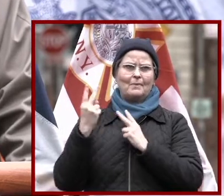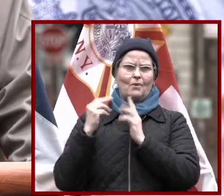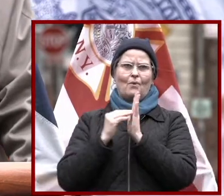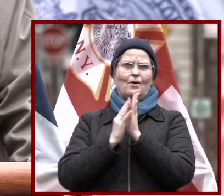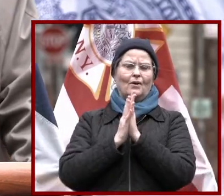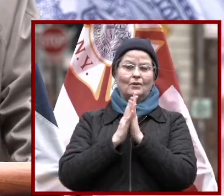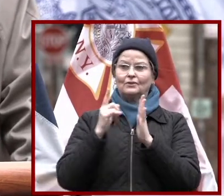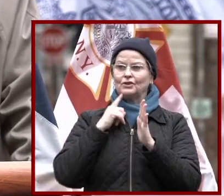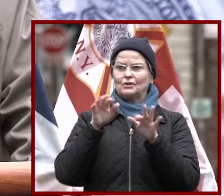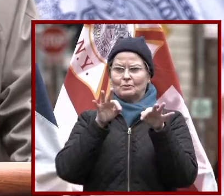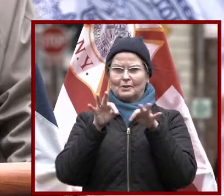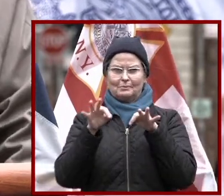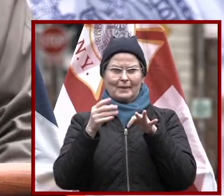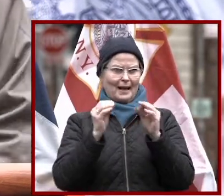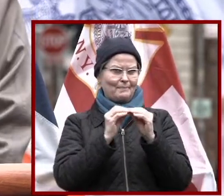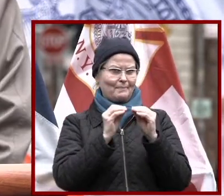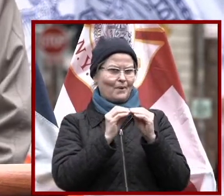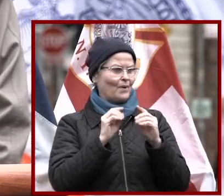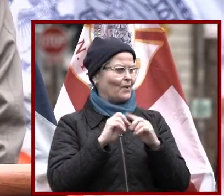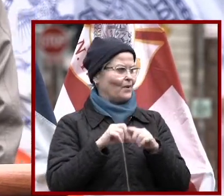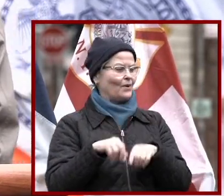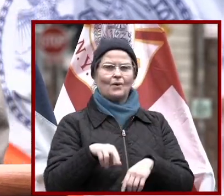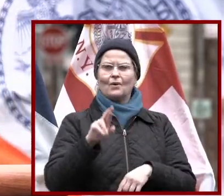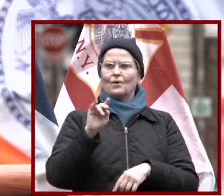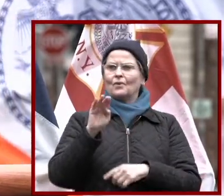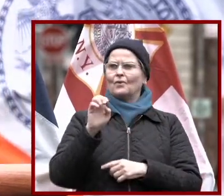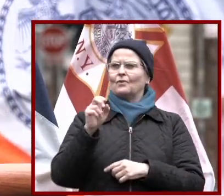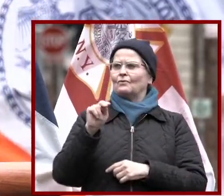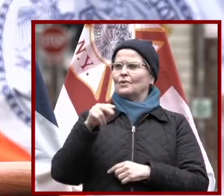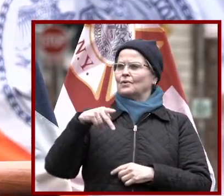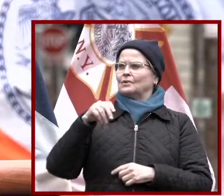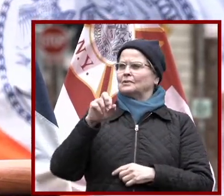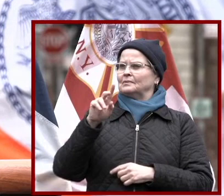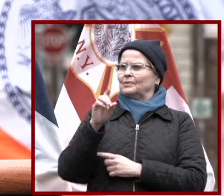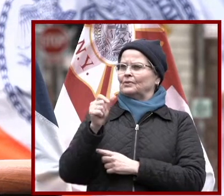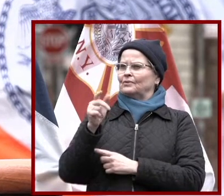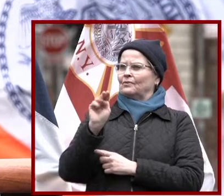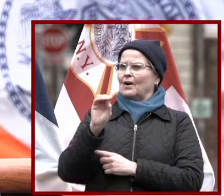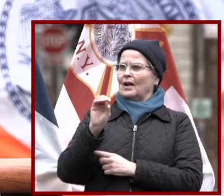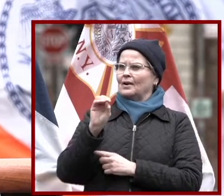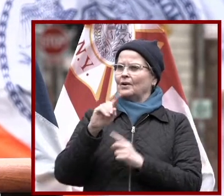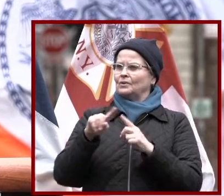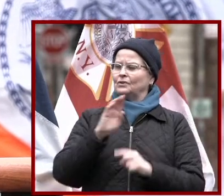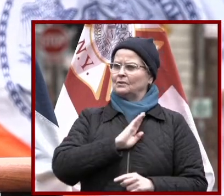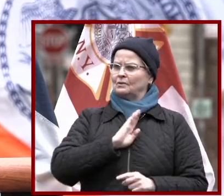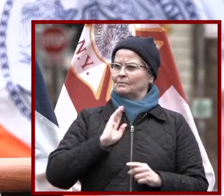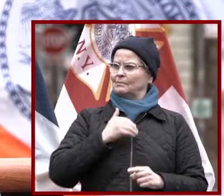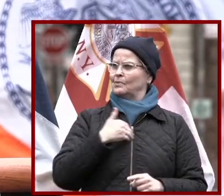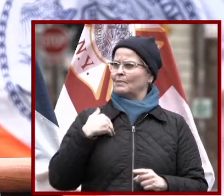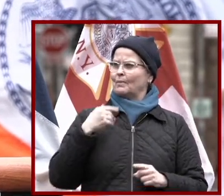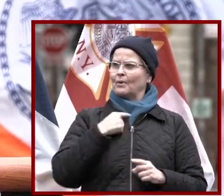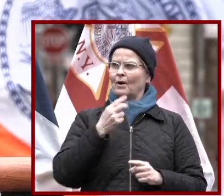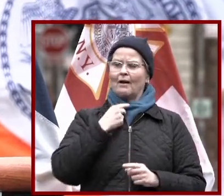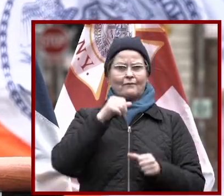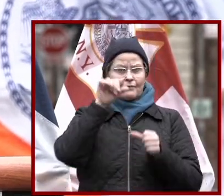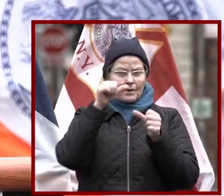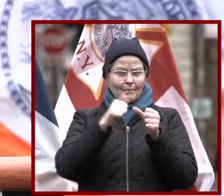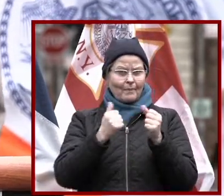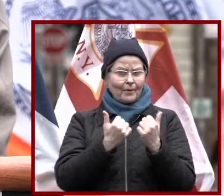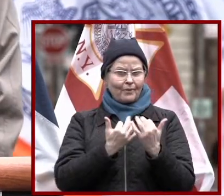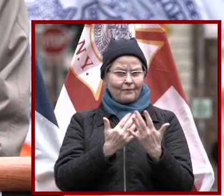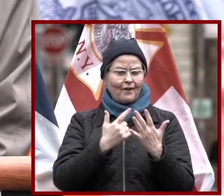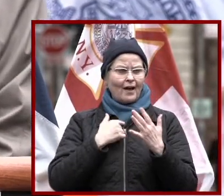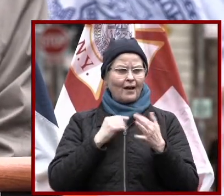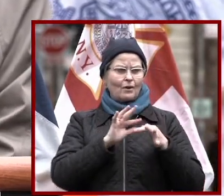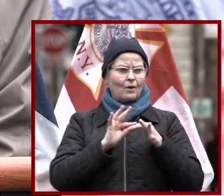it. Rosen Parado is a board member of the Remember the Triangle Fire Coalition, and somebody I got